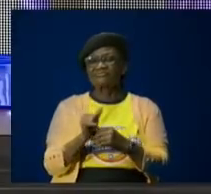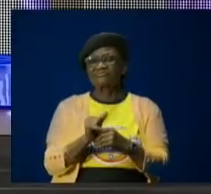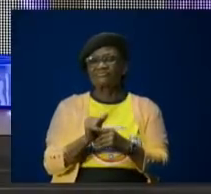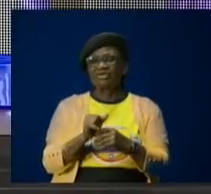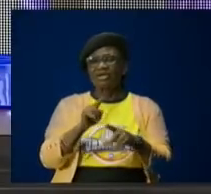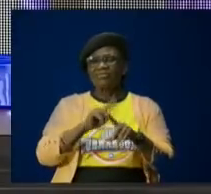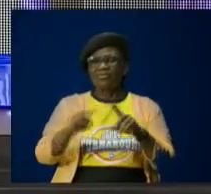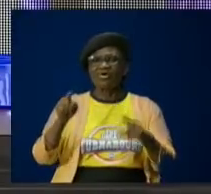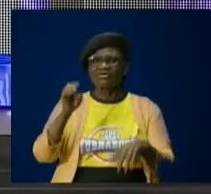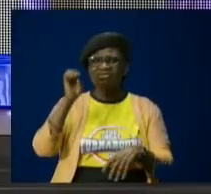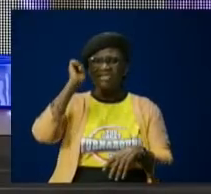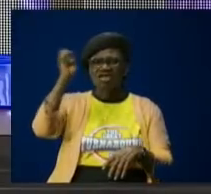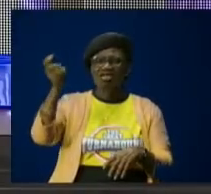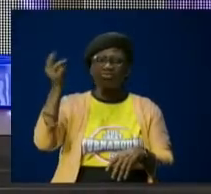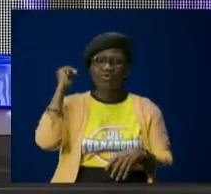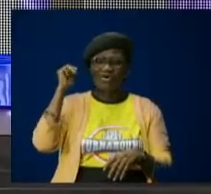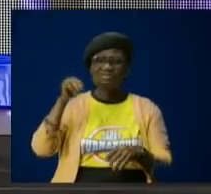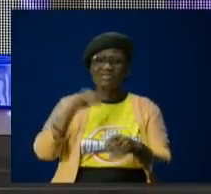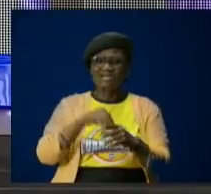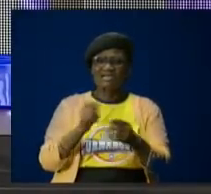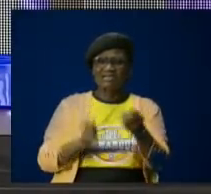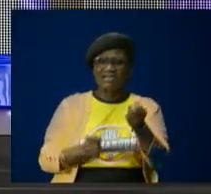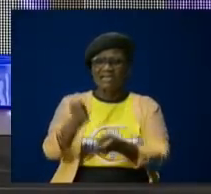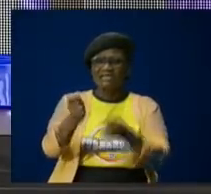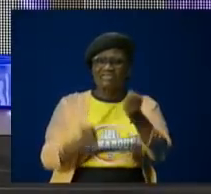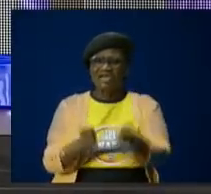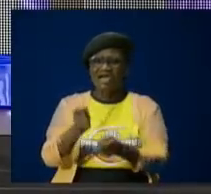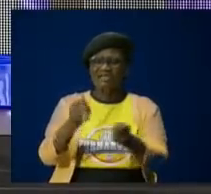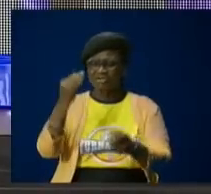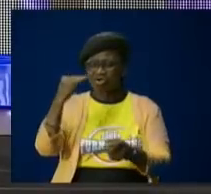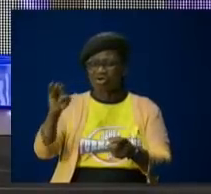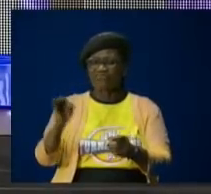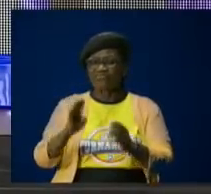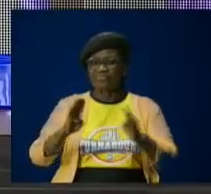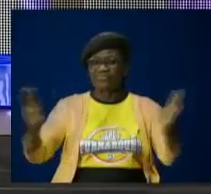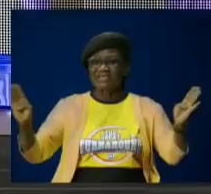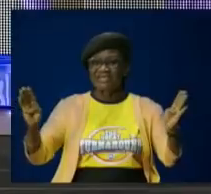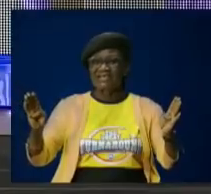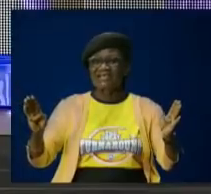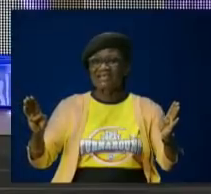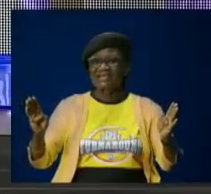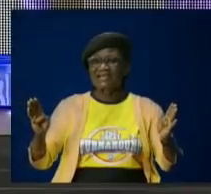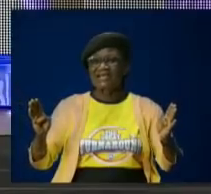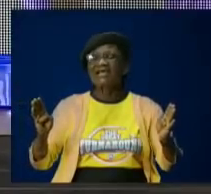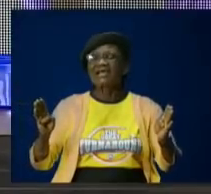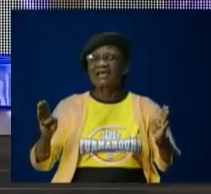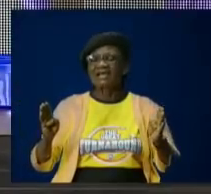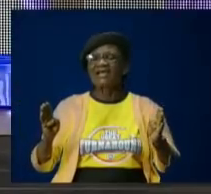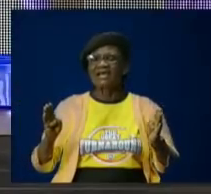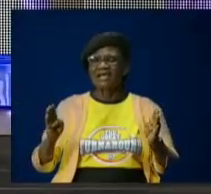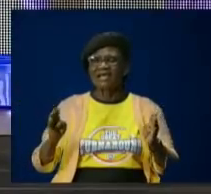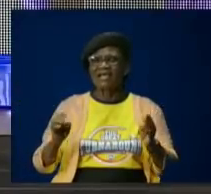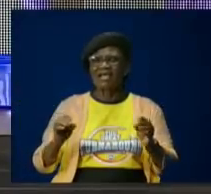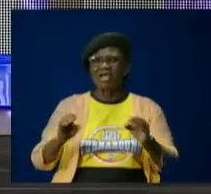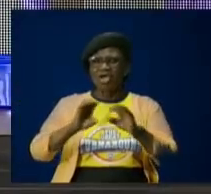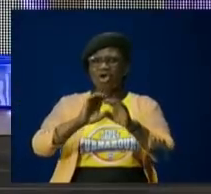But he was in charge of a big institution belonging to